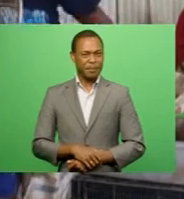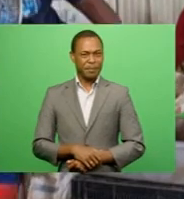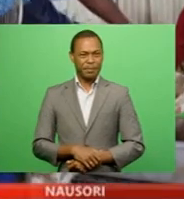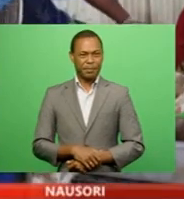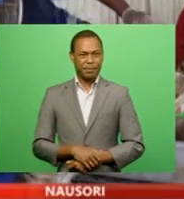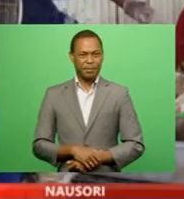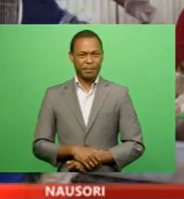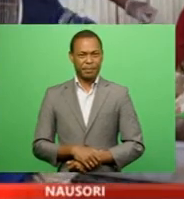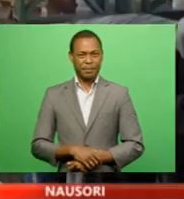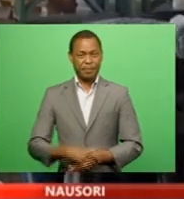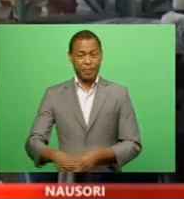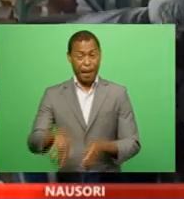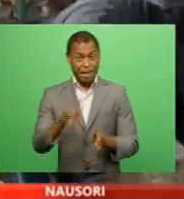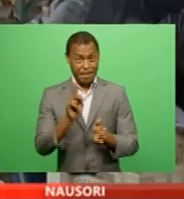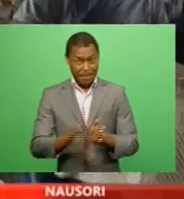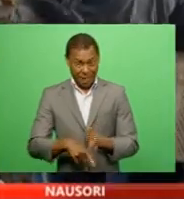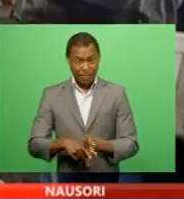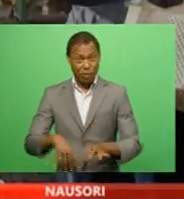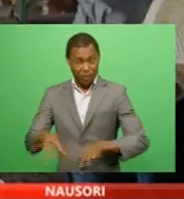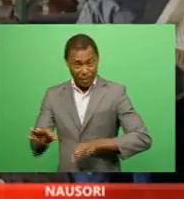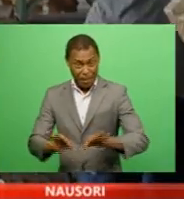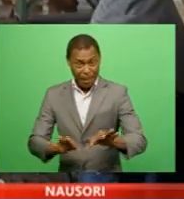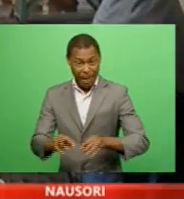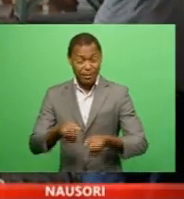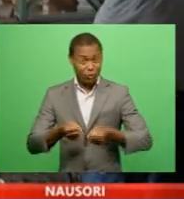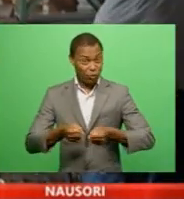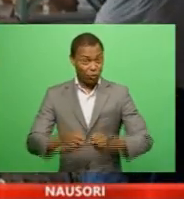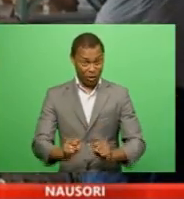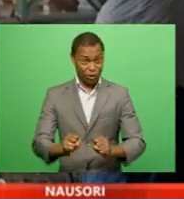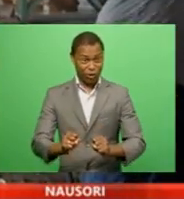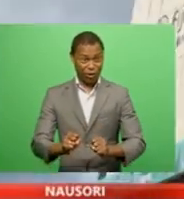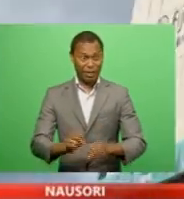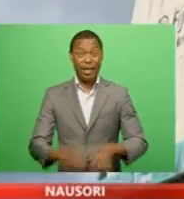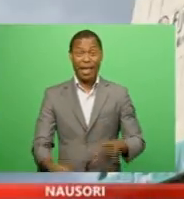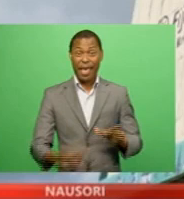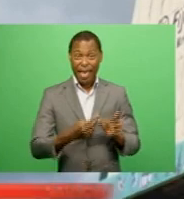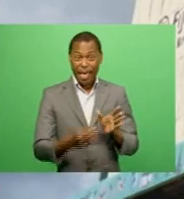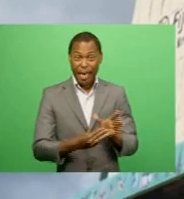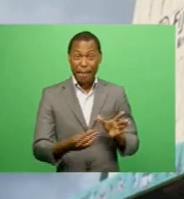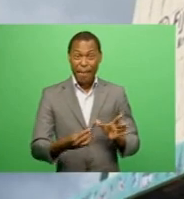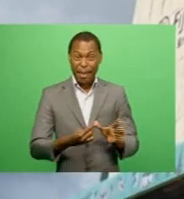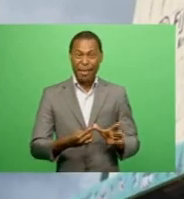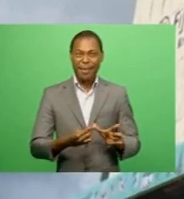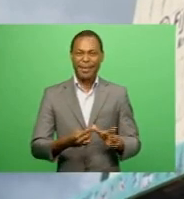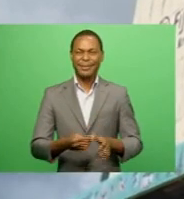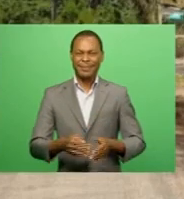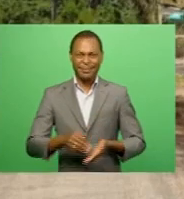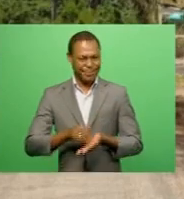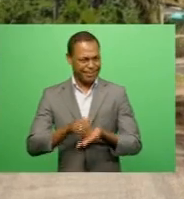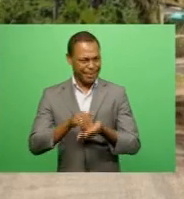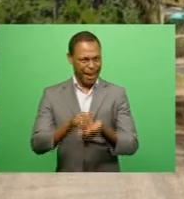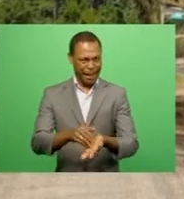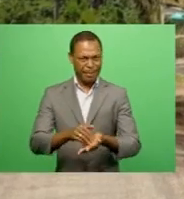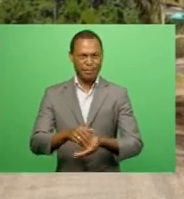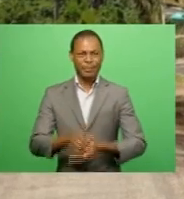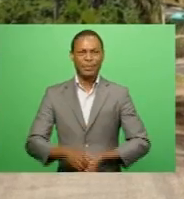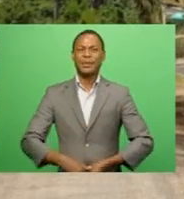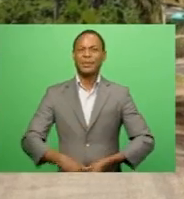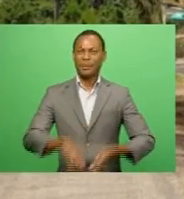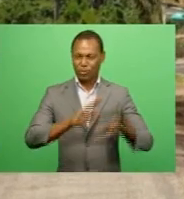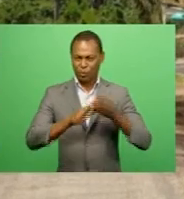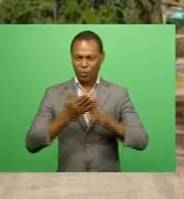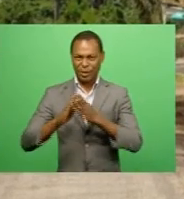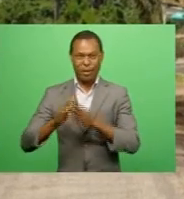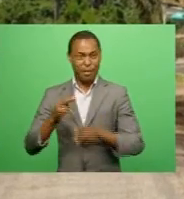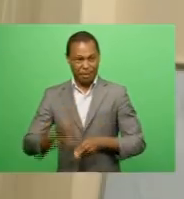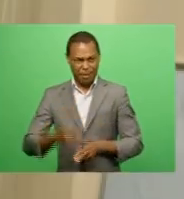As part of its rural and maritime strategy, AME is serving the inaccessible and uneconomical farming communities. It may be a